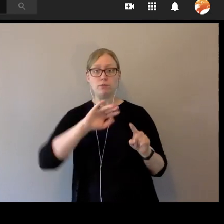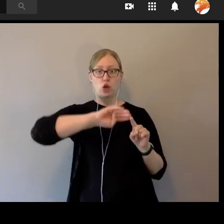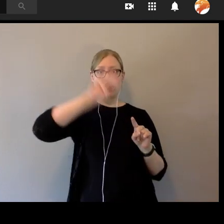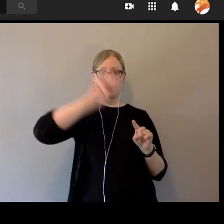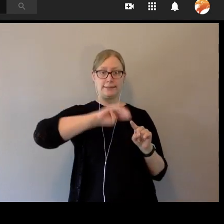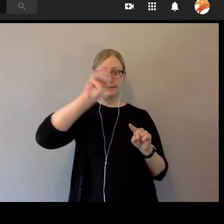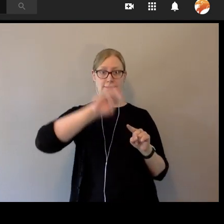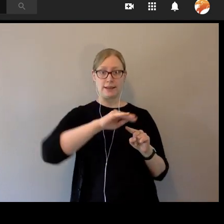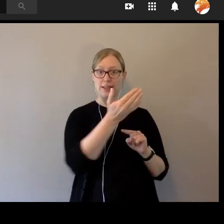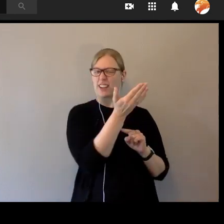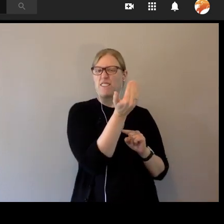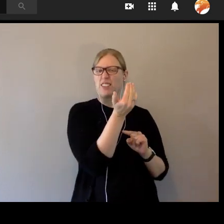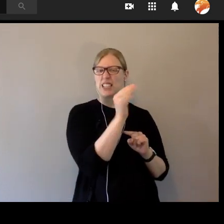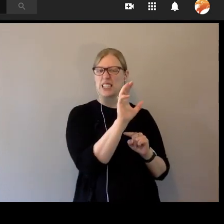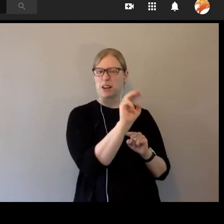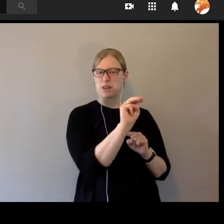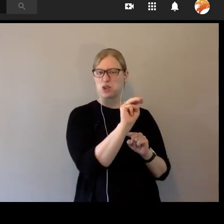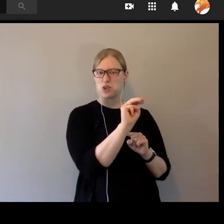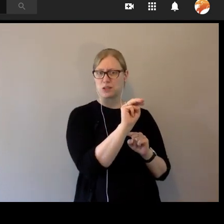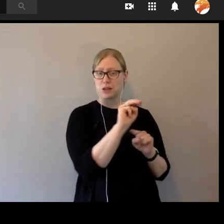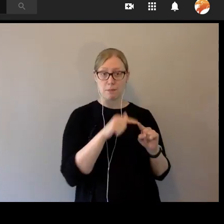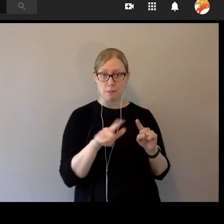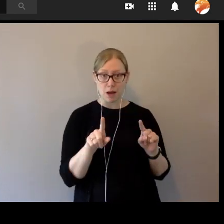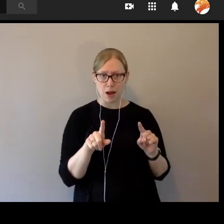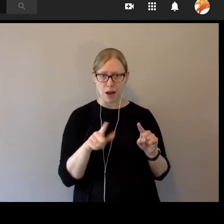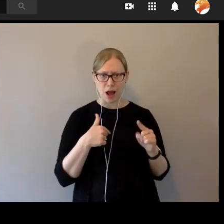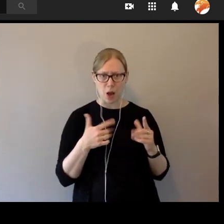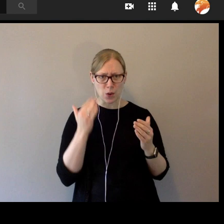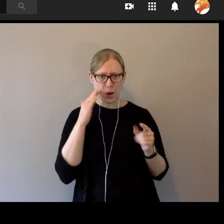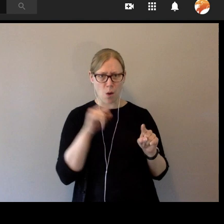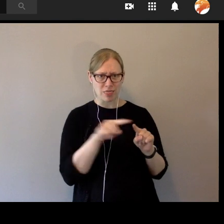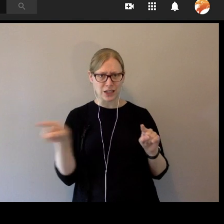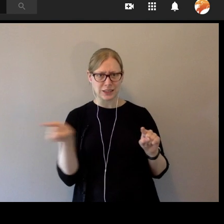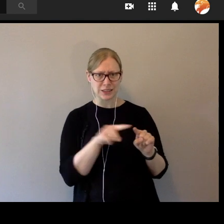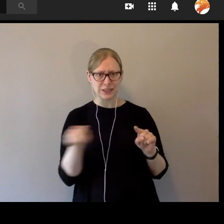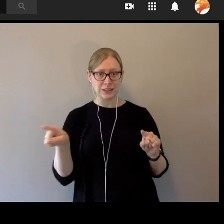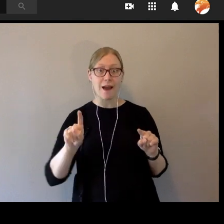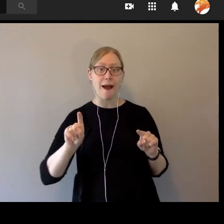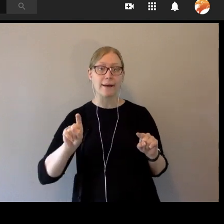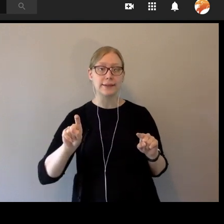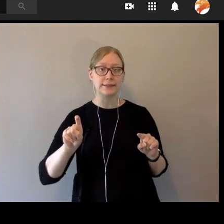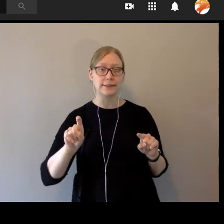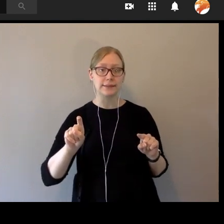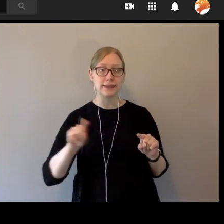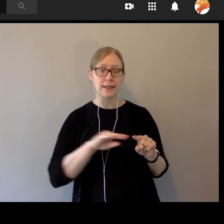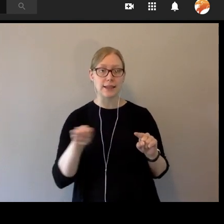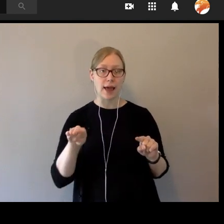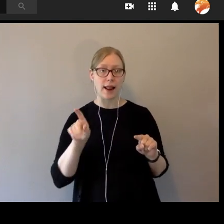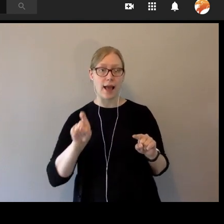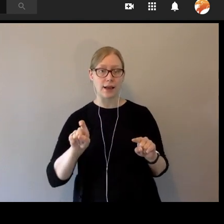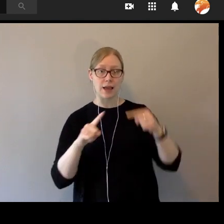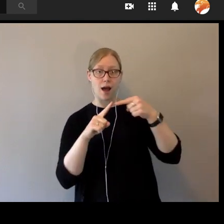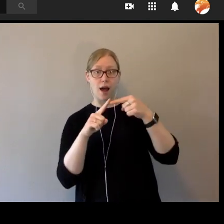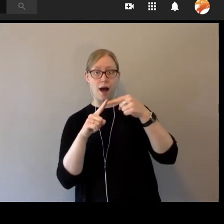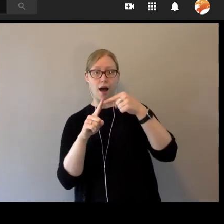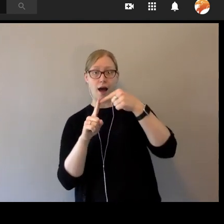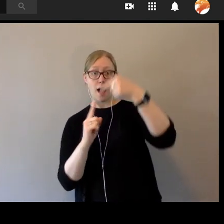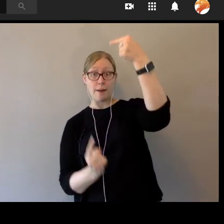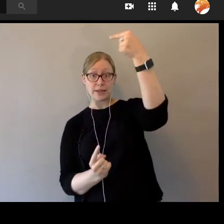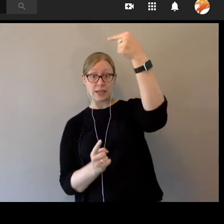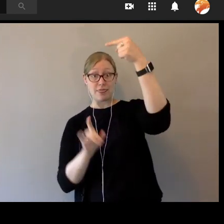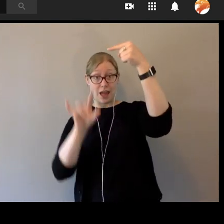15 centimeters. But I want to find this other side, this side X, opposite the 92-degree angle. Well,